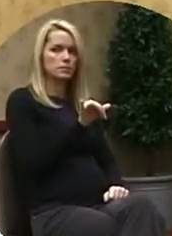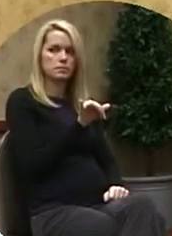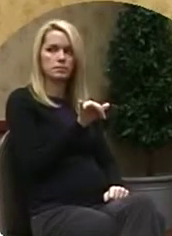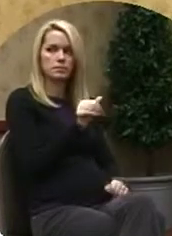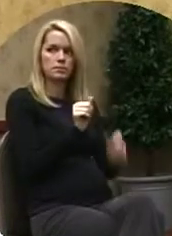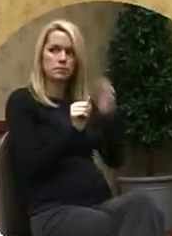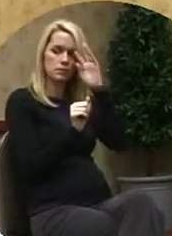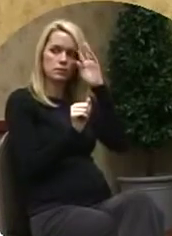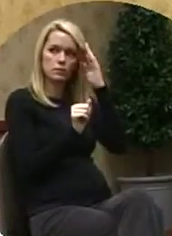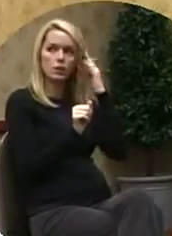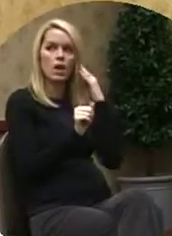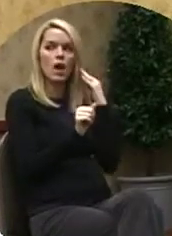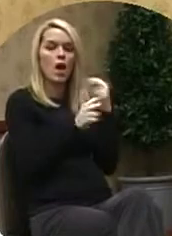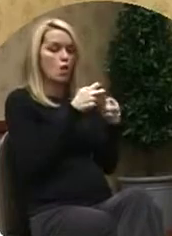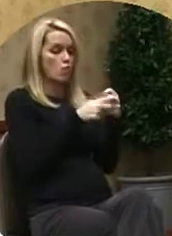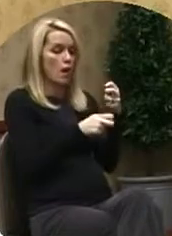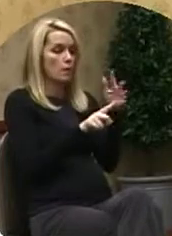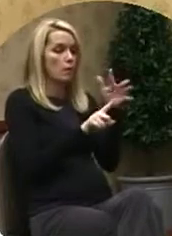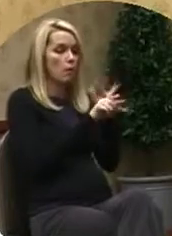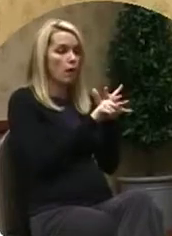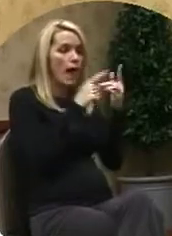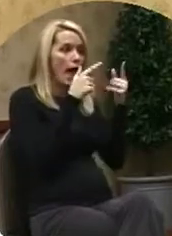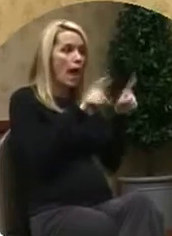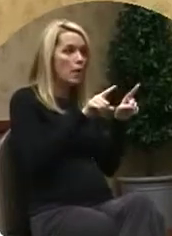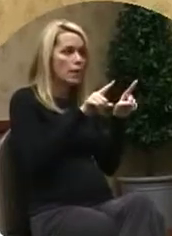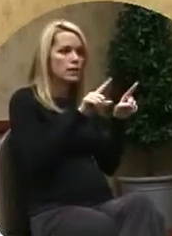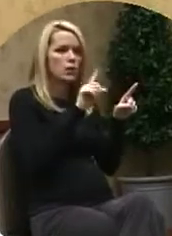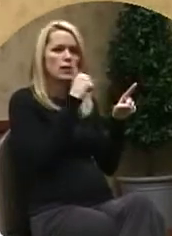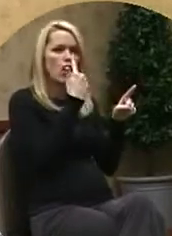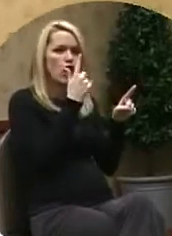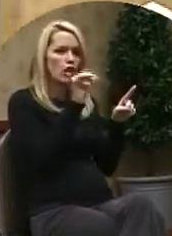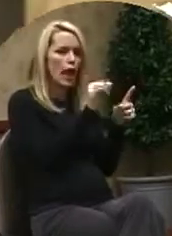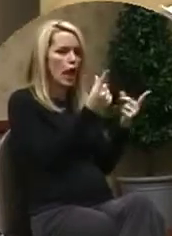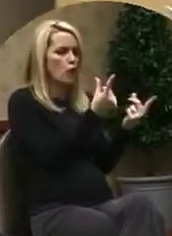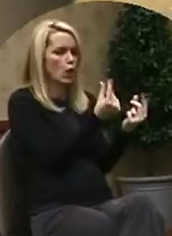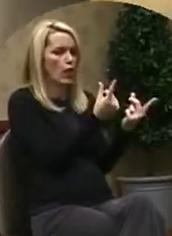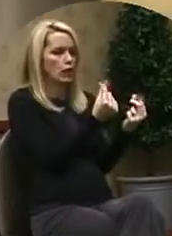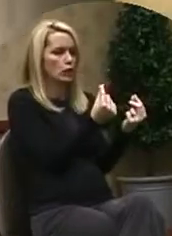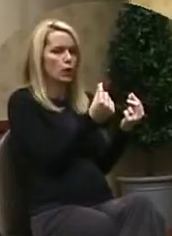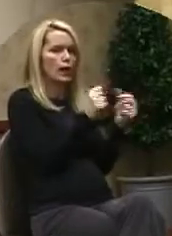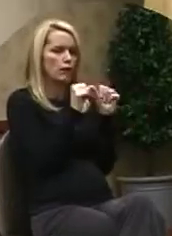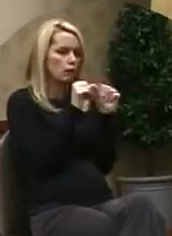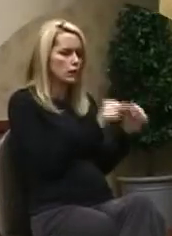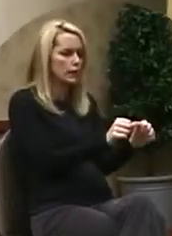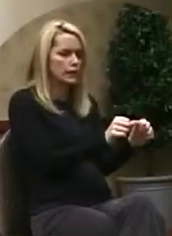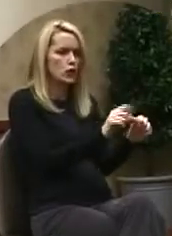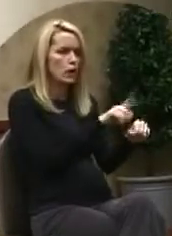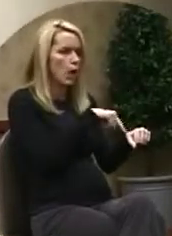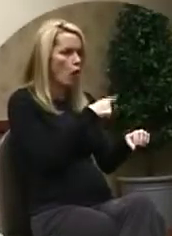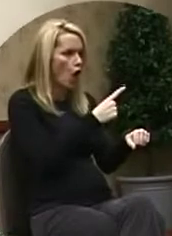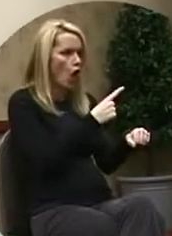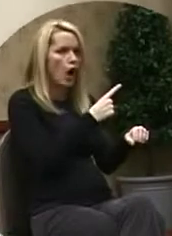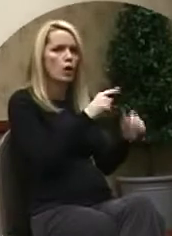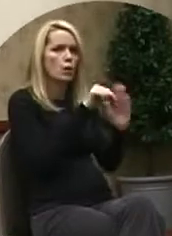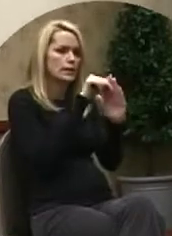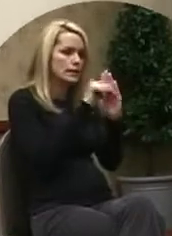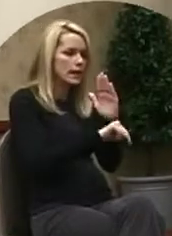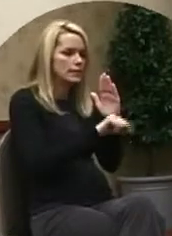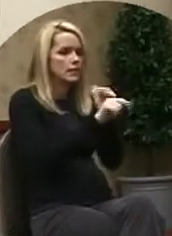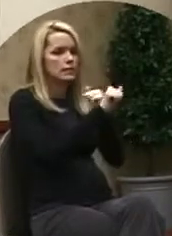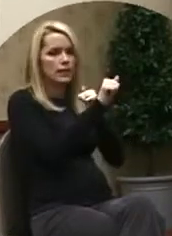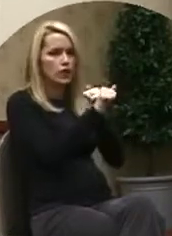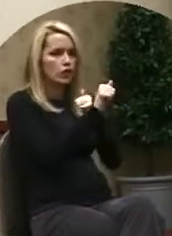So how often does the problem behavior occur? What does it look like? How long does the problem behavior last? What's the intensity or level of